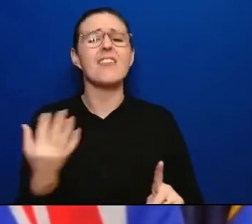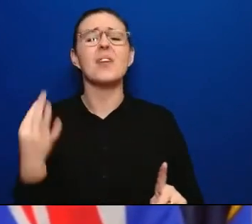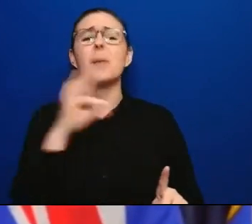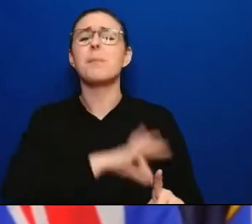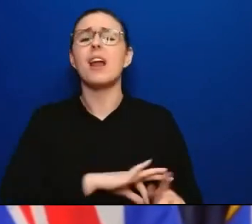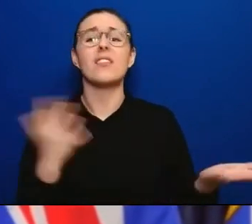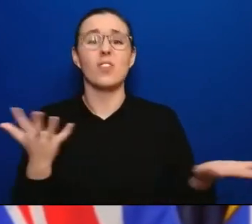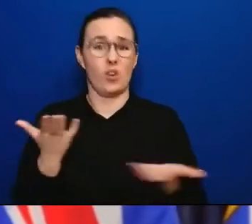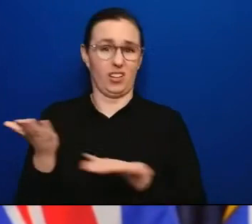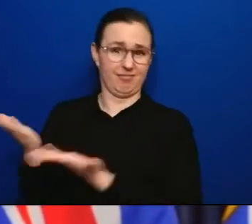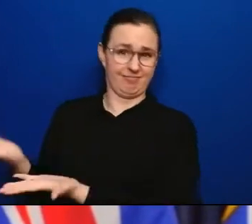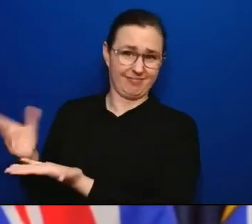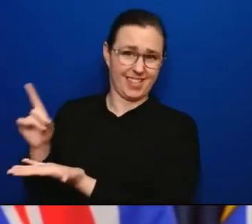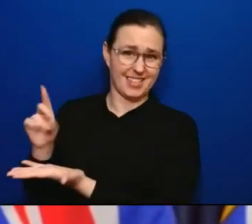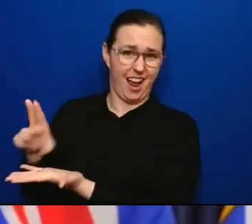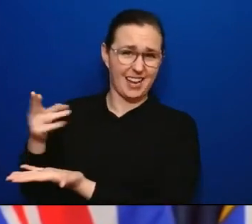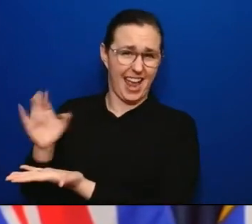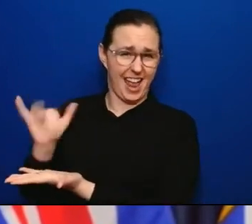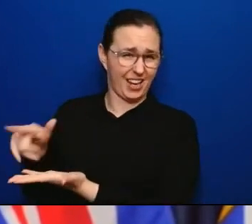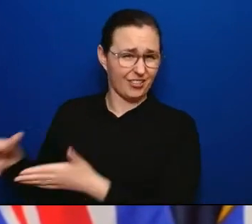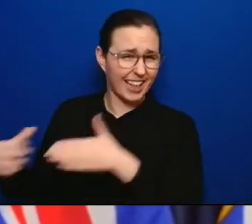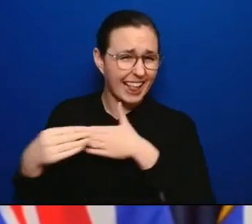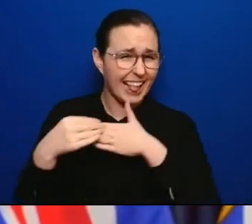with Dr. Henry's leadership.